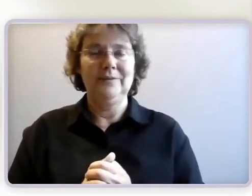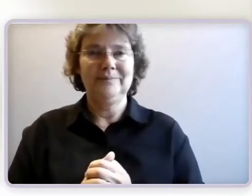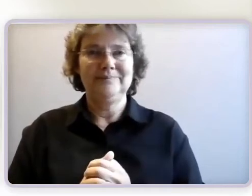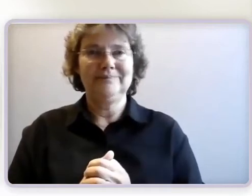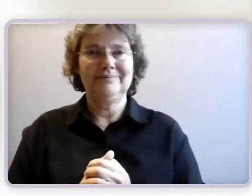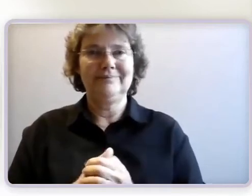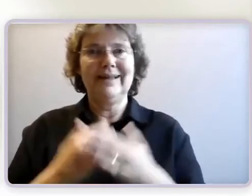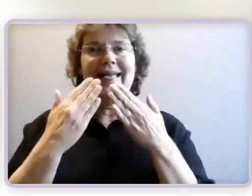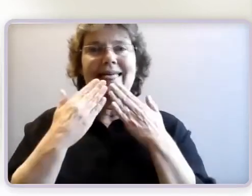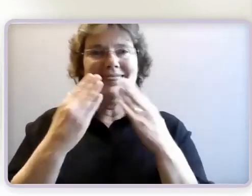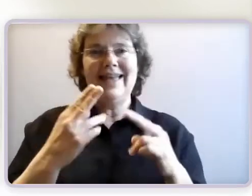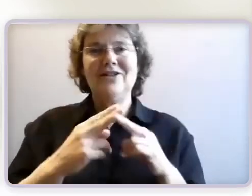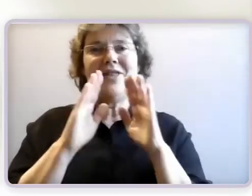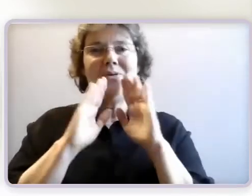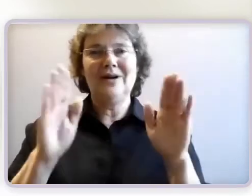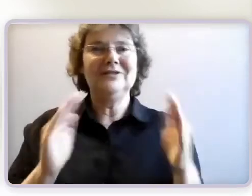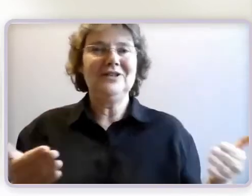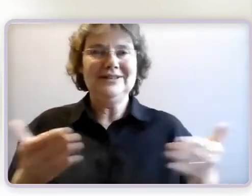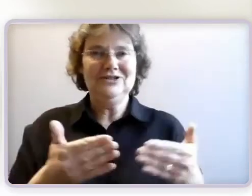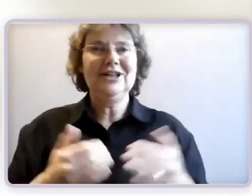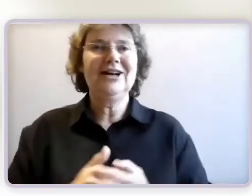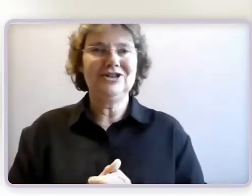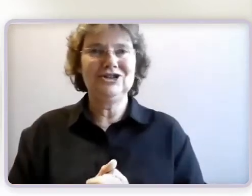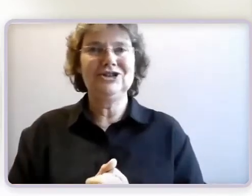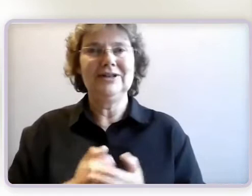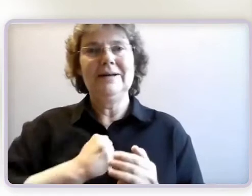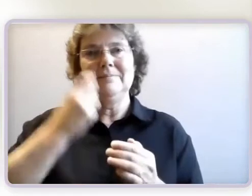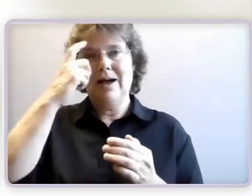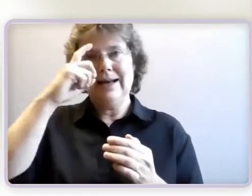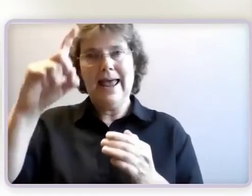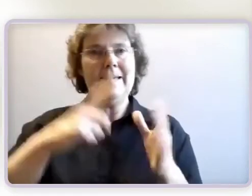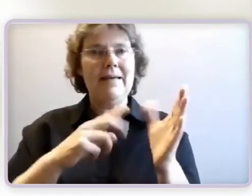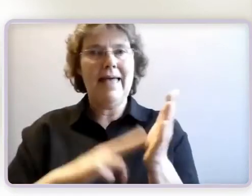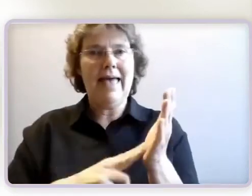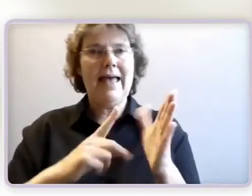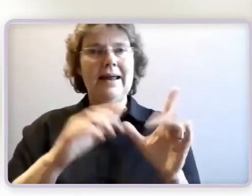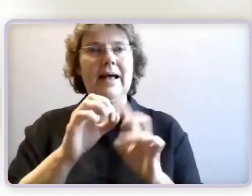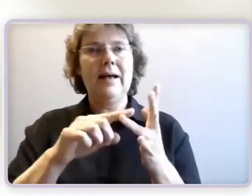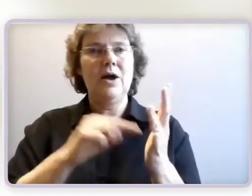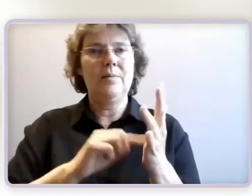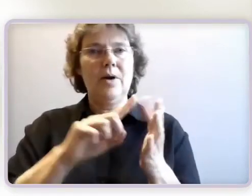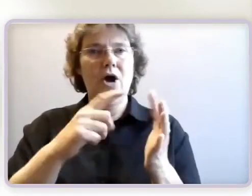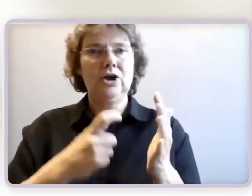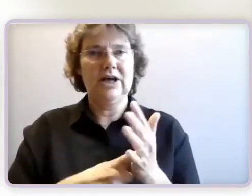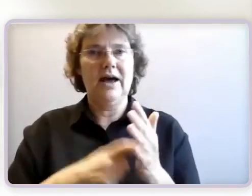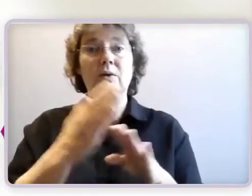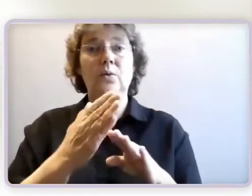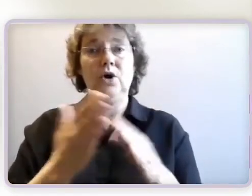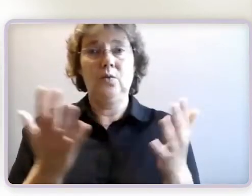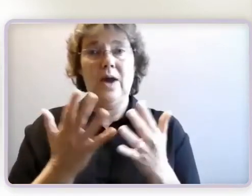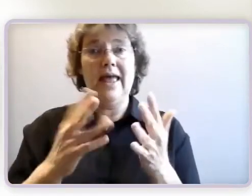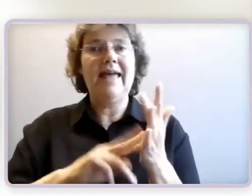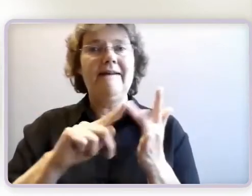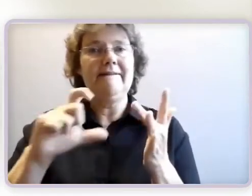Thank you for that wonderful introduction. My name is Anna Potter and I'm based at the Victorian Aboriginal Legal